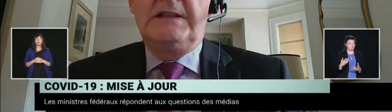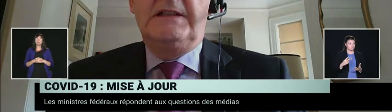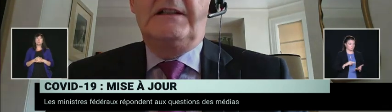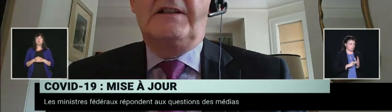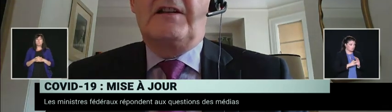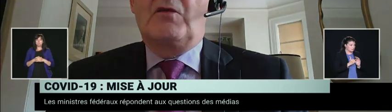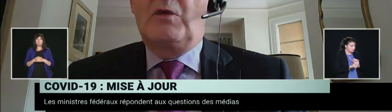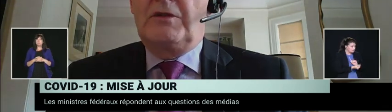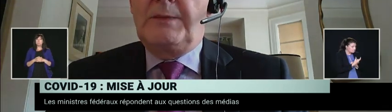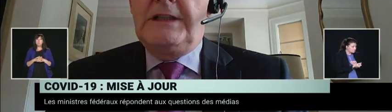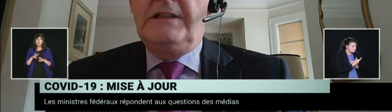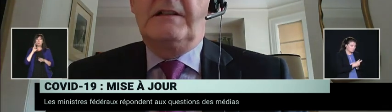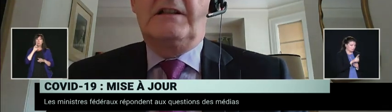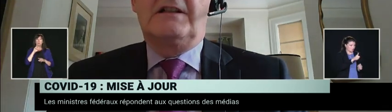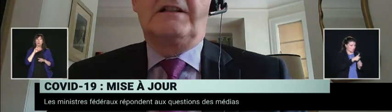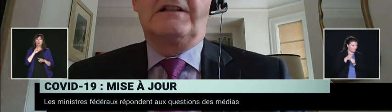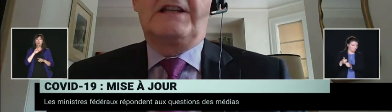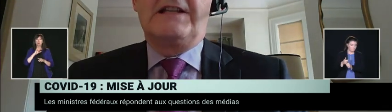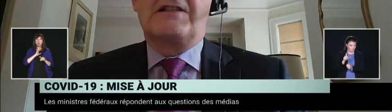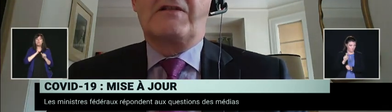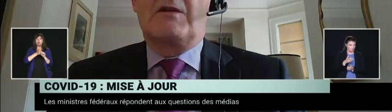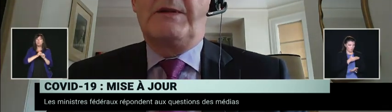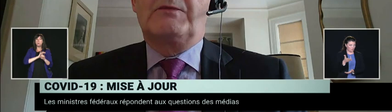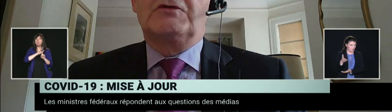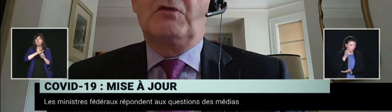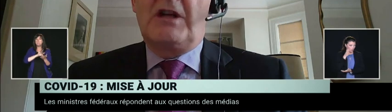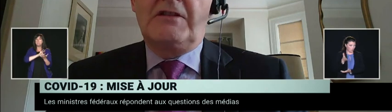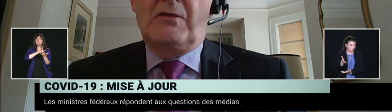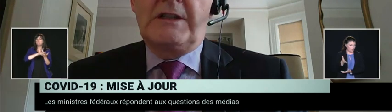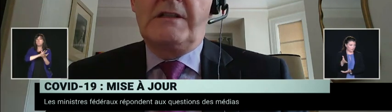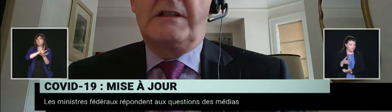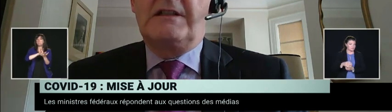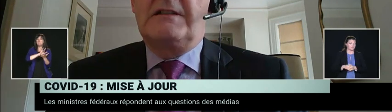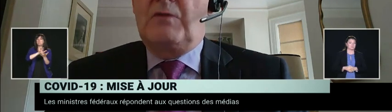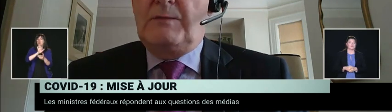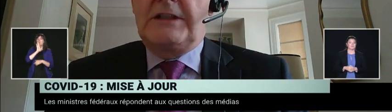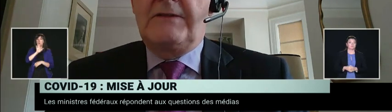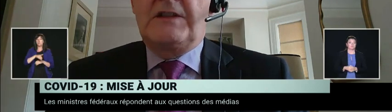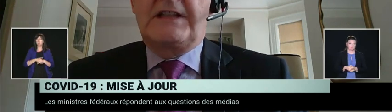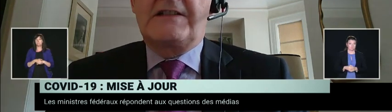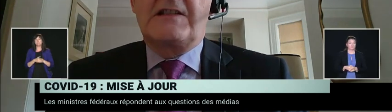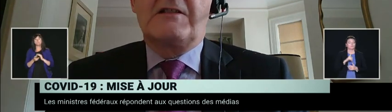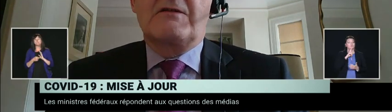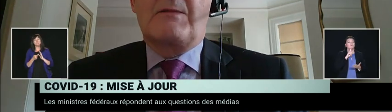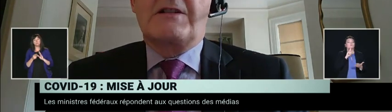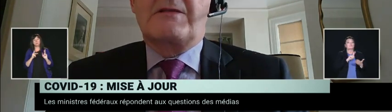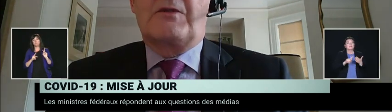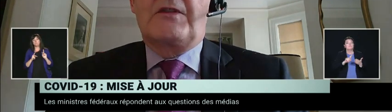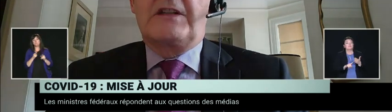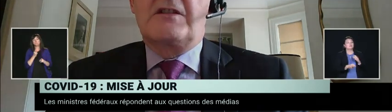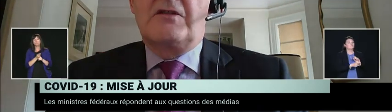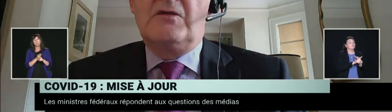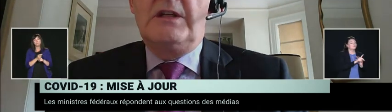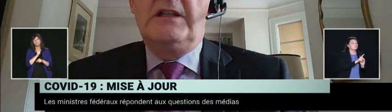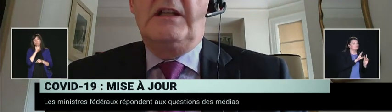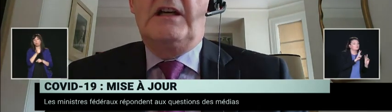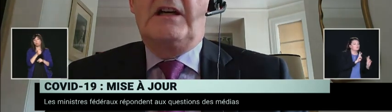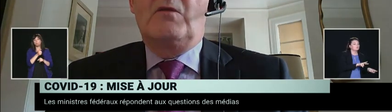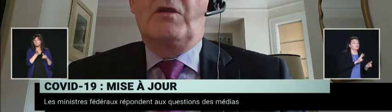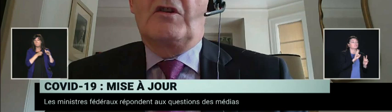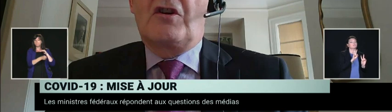them. There will be cases where people do not do it, and we believe that that's an irresponsible thing to